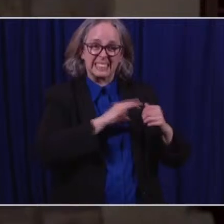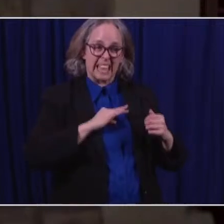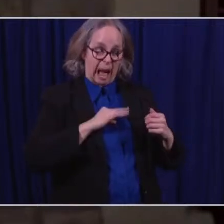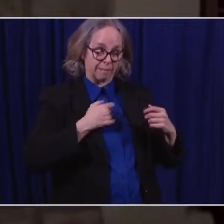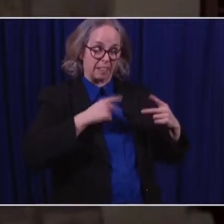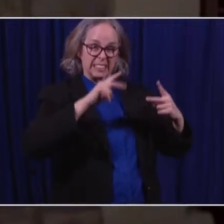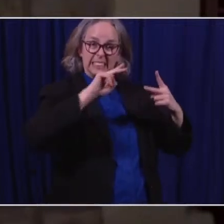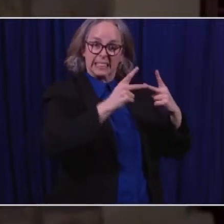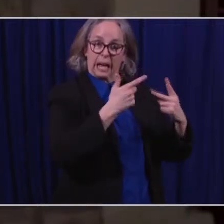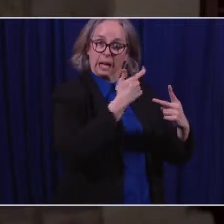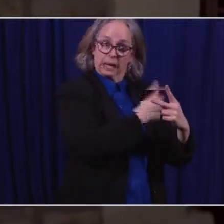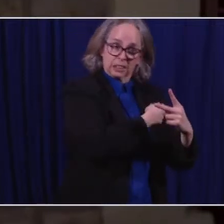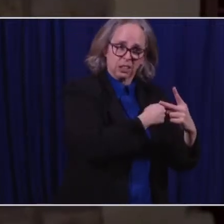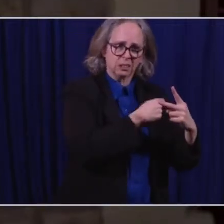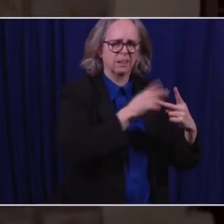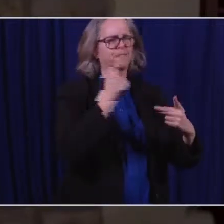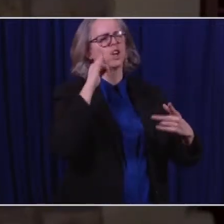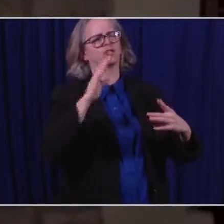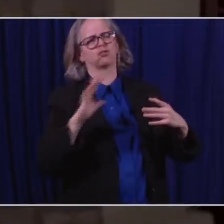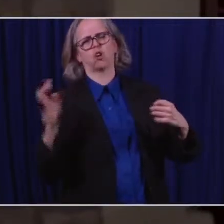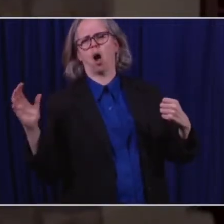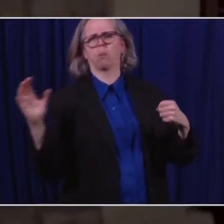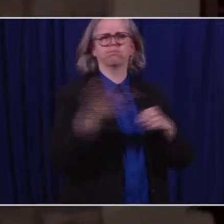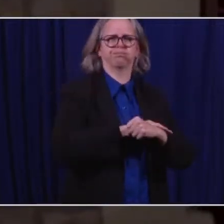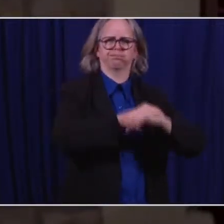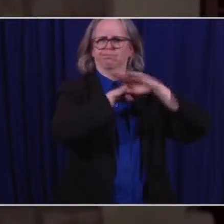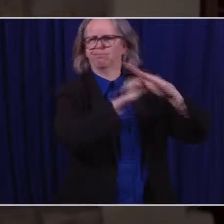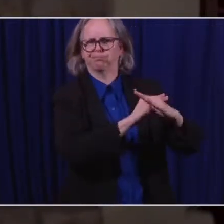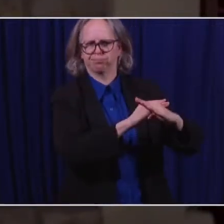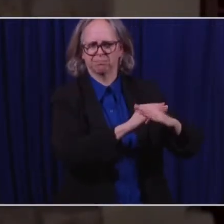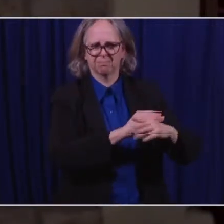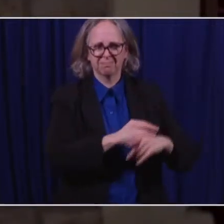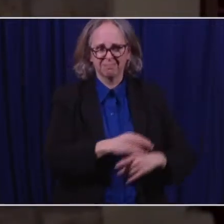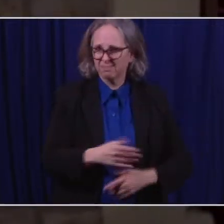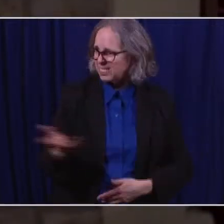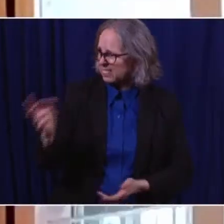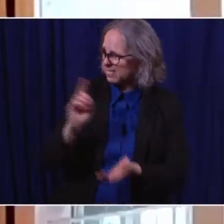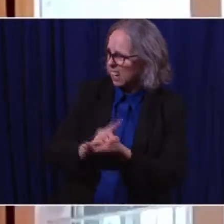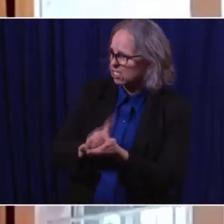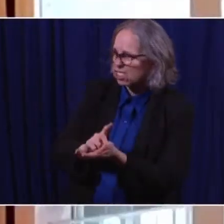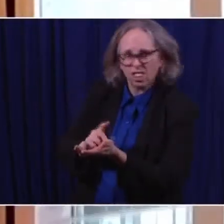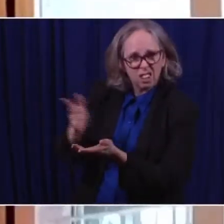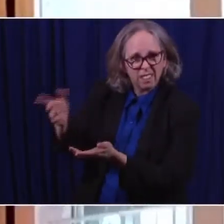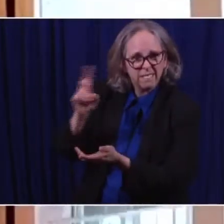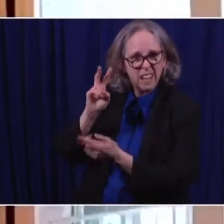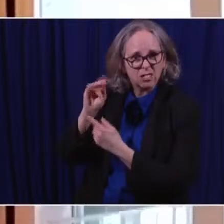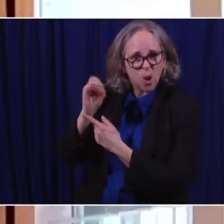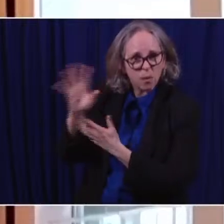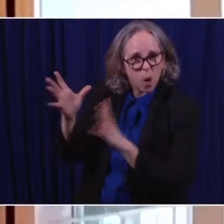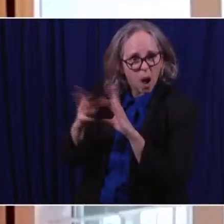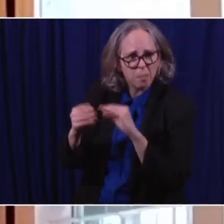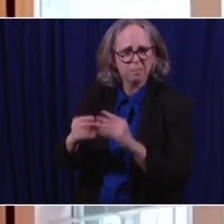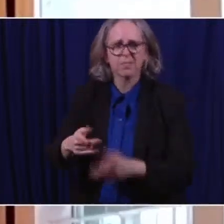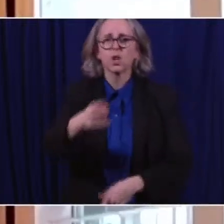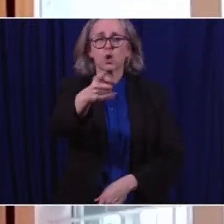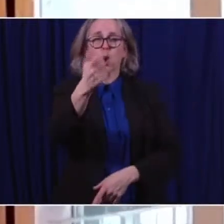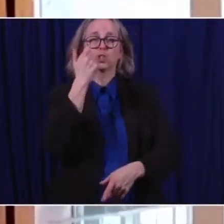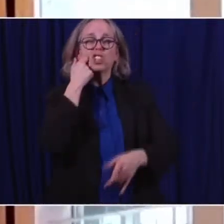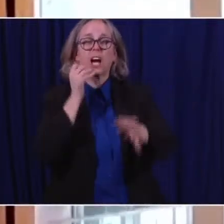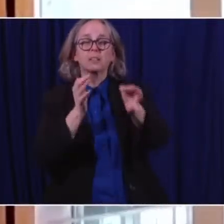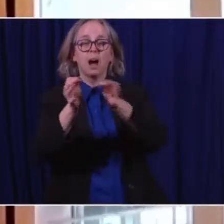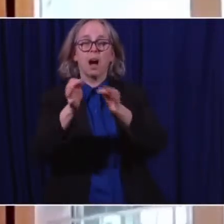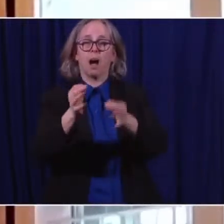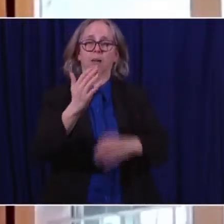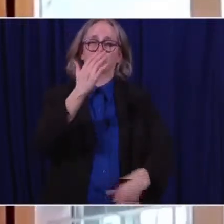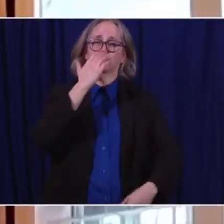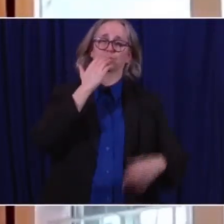Dr. Vanderhoff, if you want to add anything to that. Governor, I think you said it very well. I think it's important